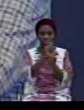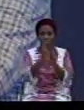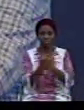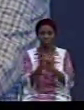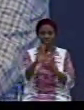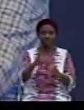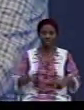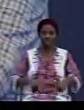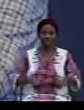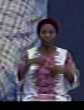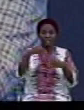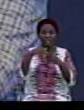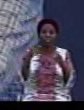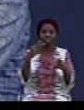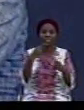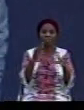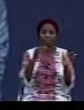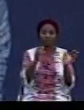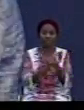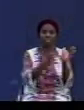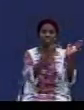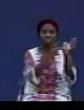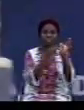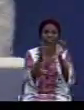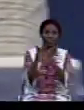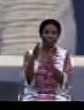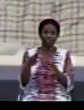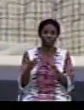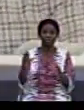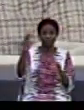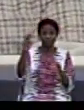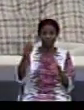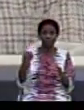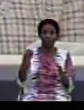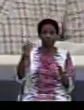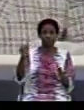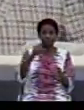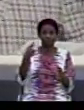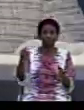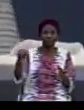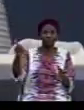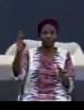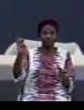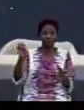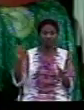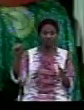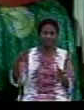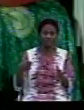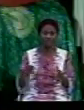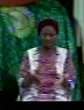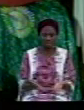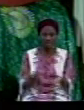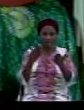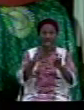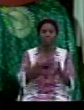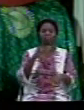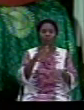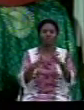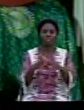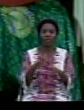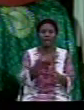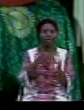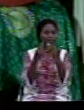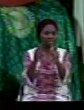that Jesus of Nazareth, rise up and walk. And it happened.